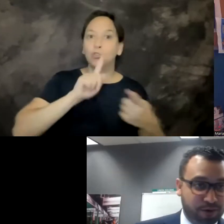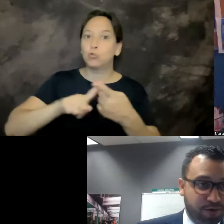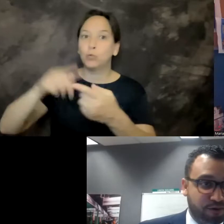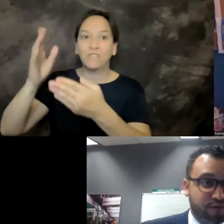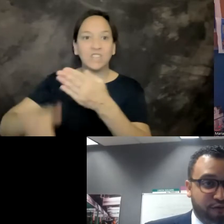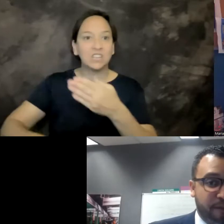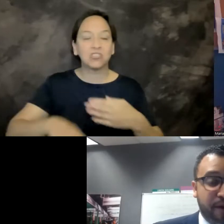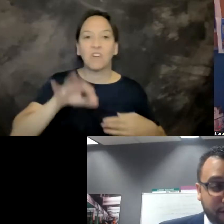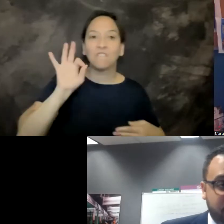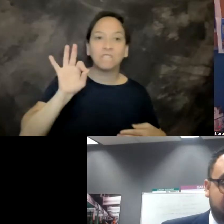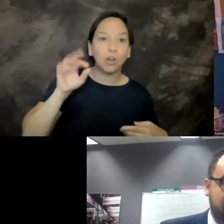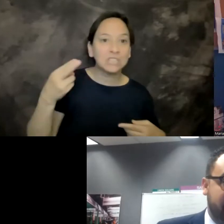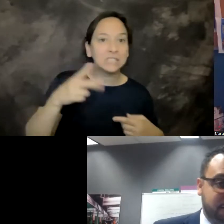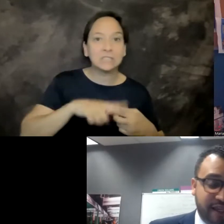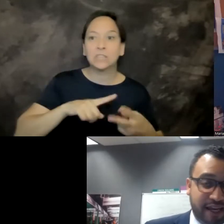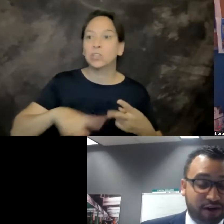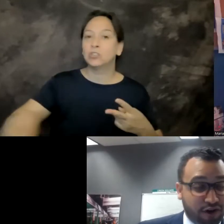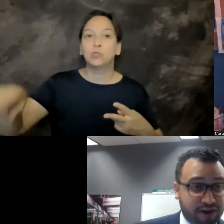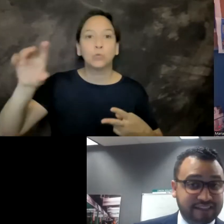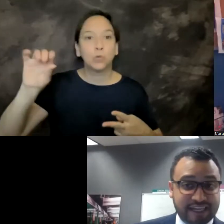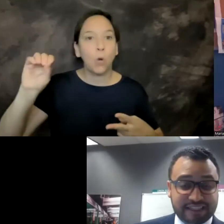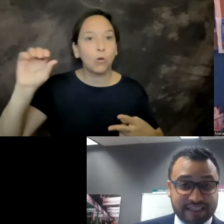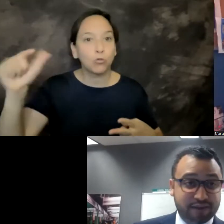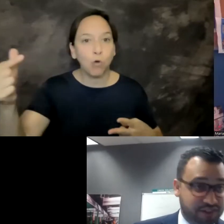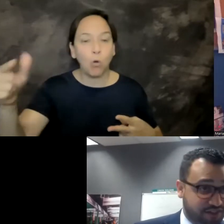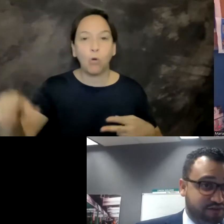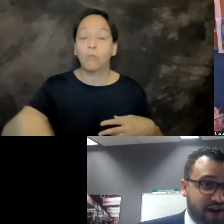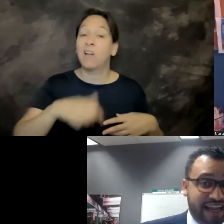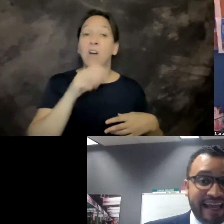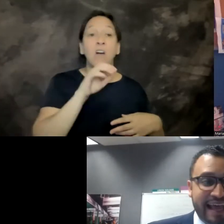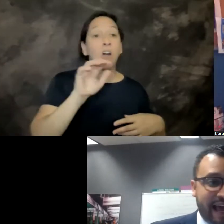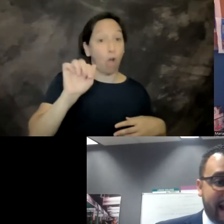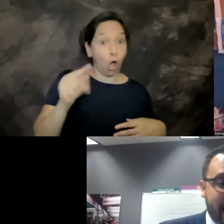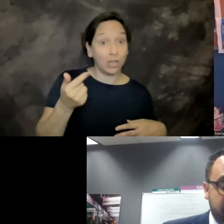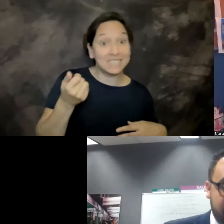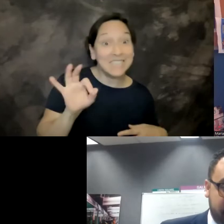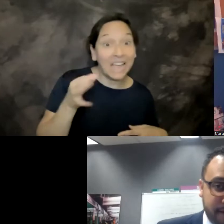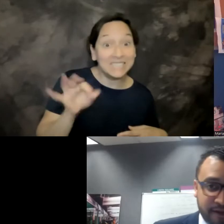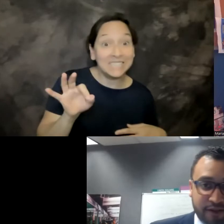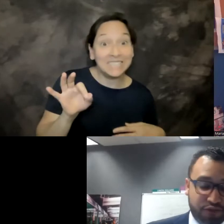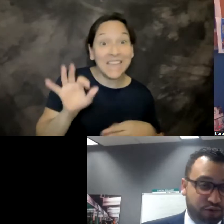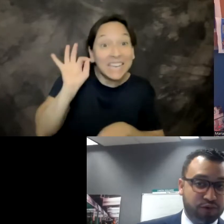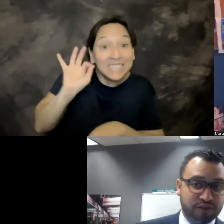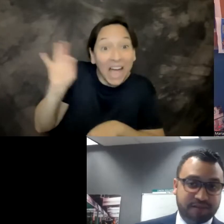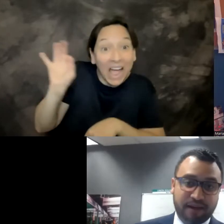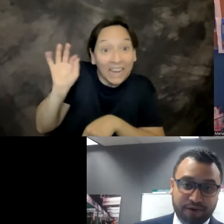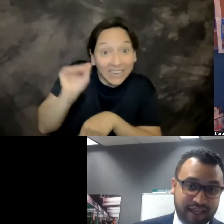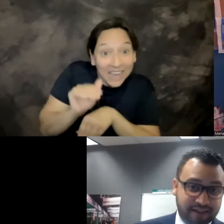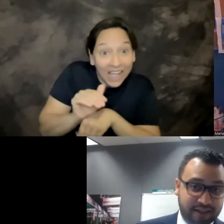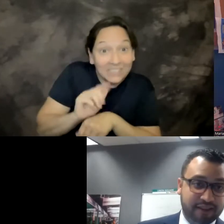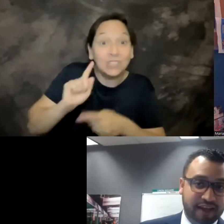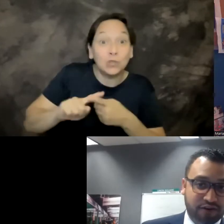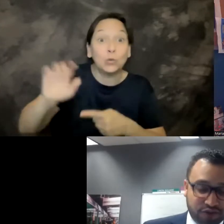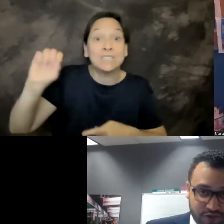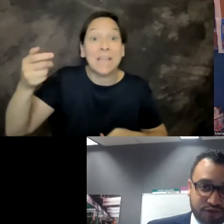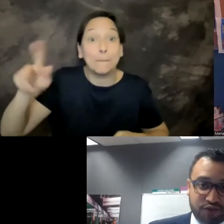way to Oak Grove, for a period of 30 days beginning on August 19th, which is this Friday at 9 p.m. through September